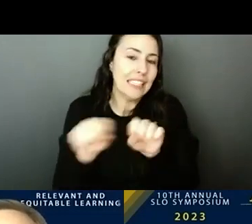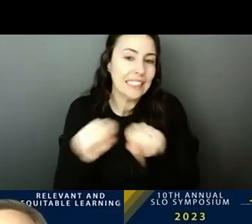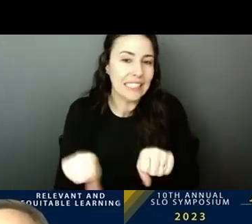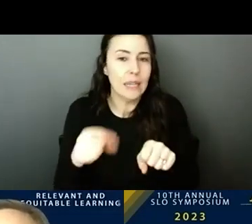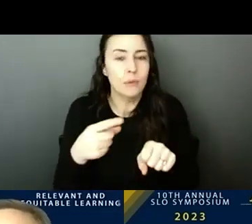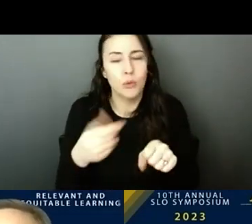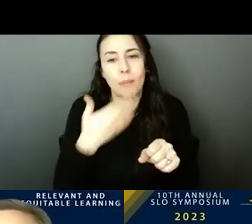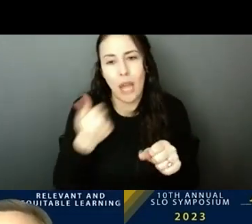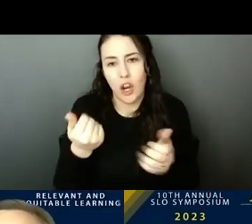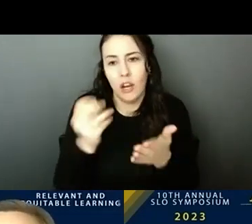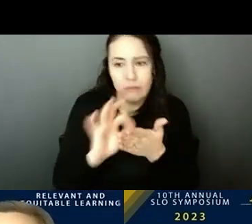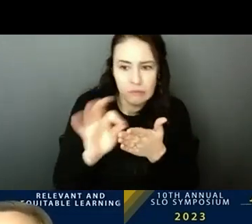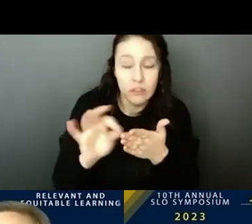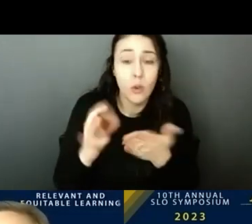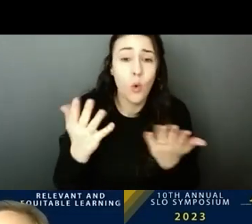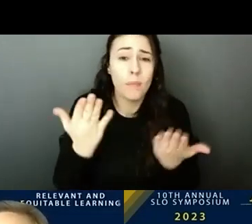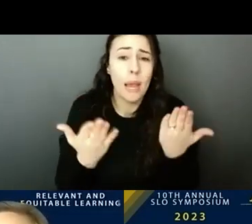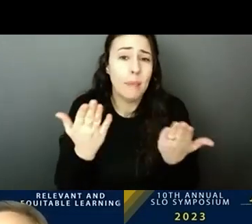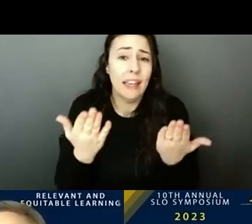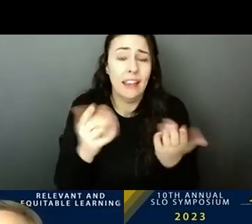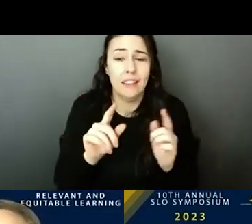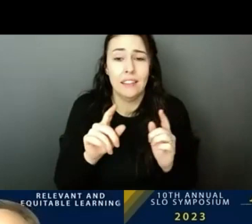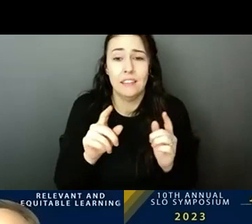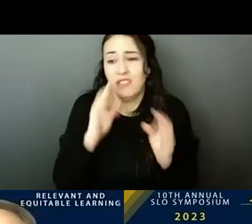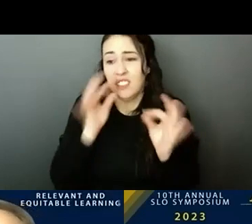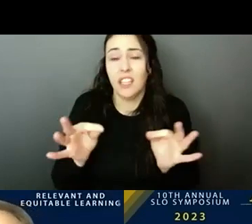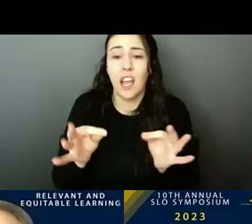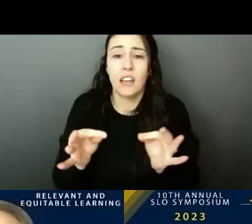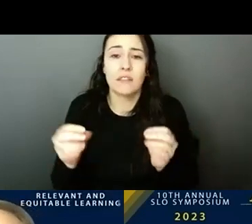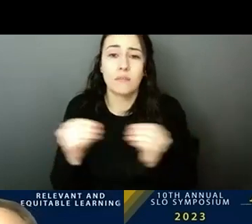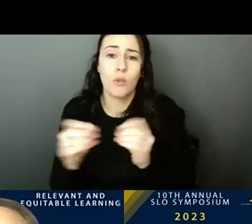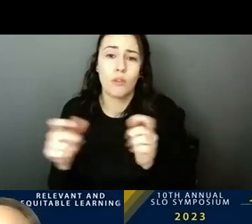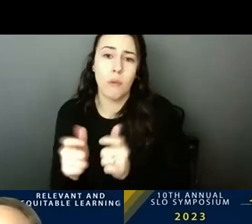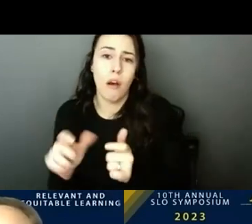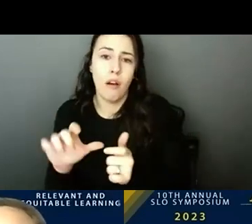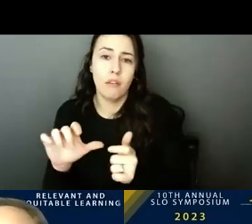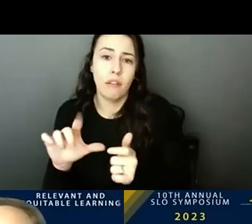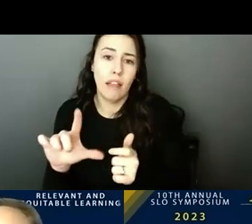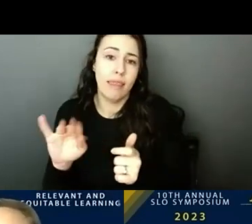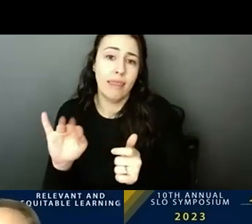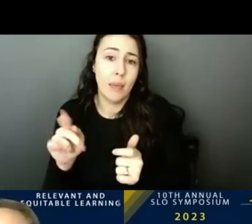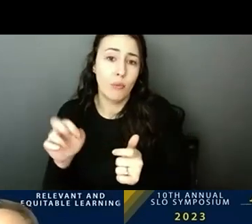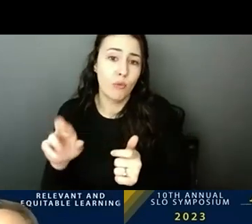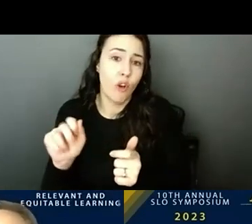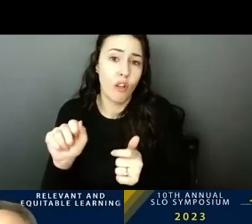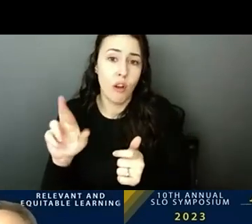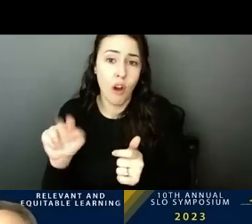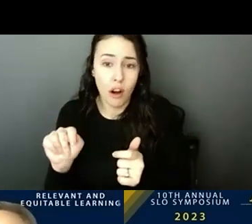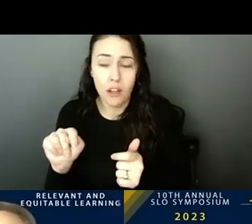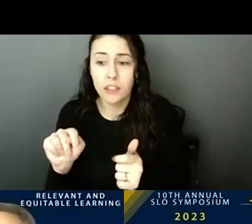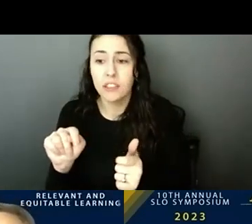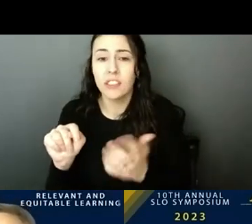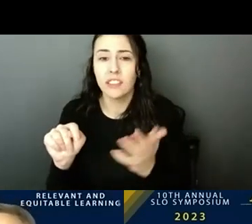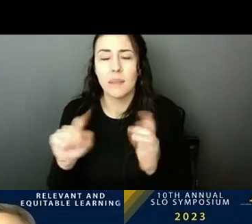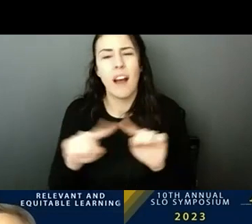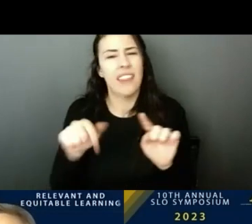off to, you know, smaller liberal arts institutions, private institutions across the state? But this next generation is